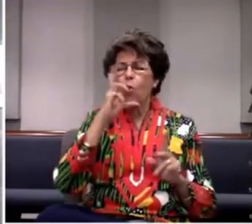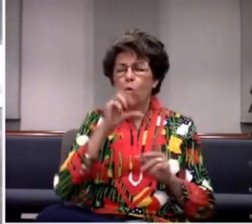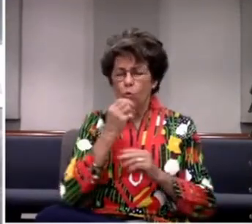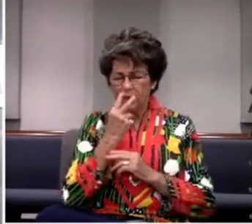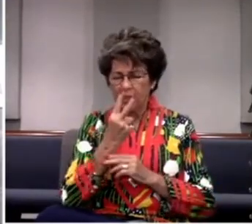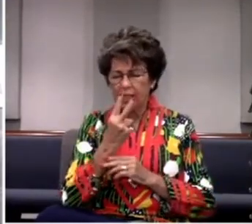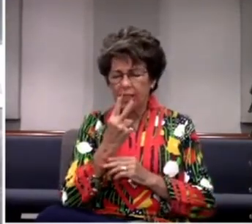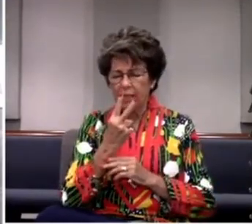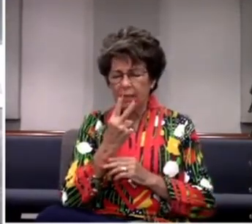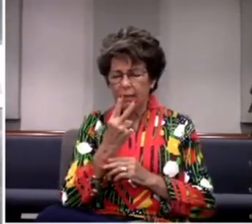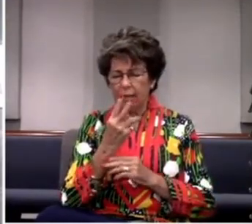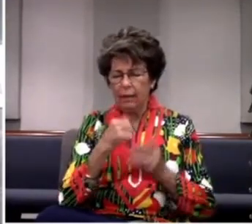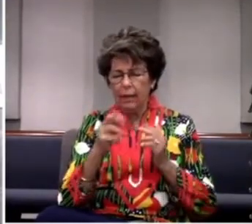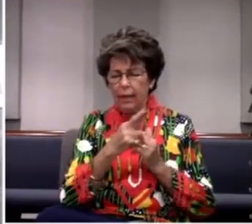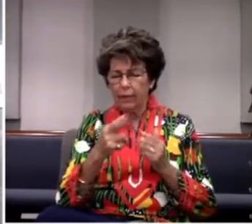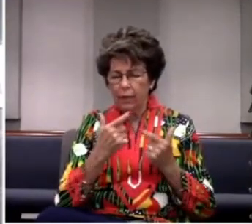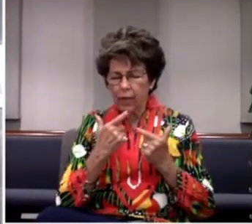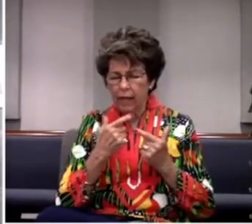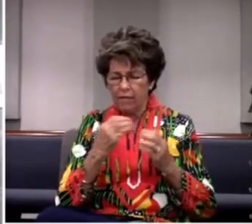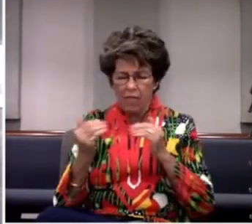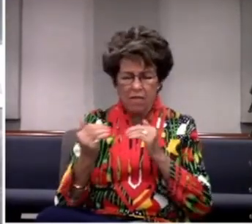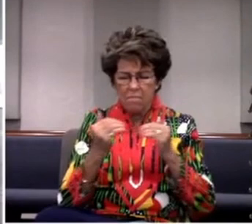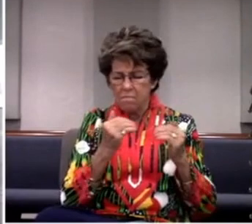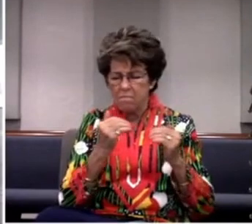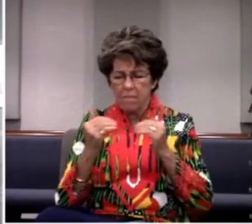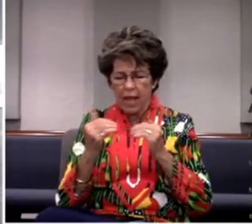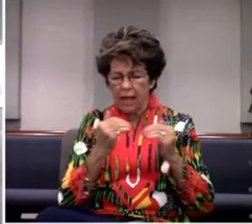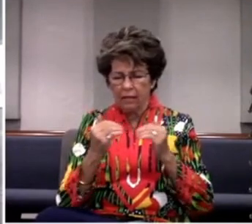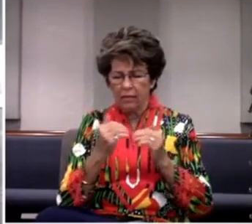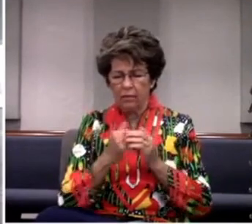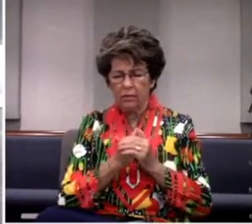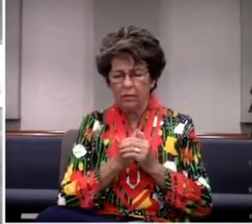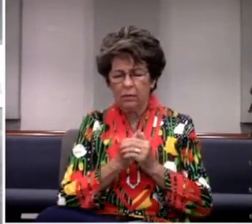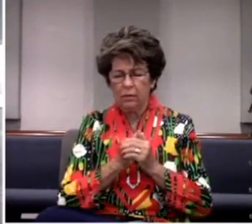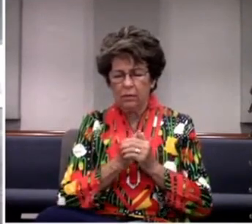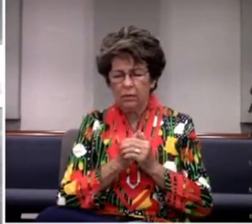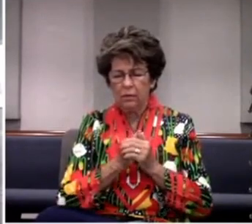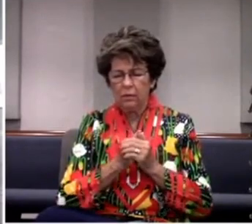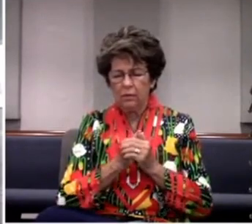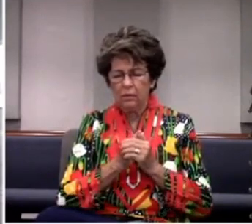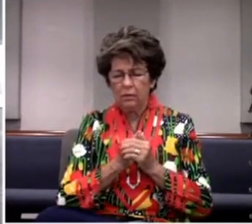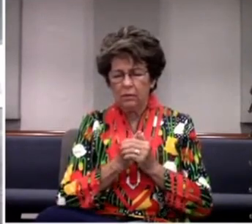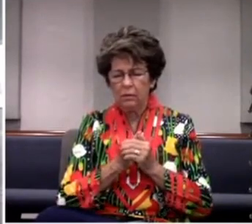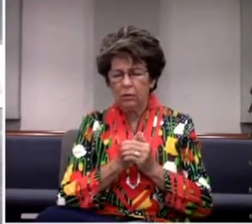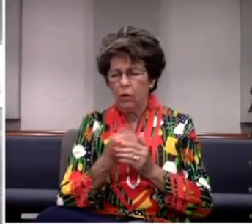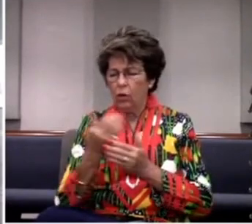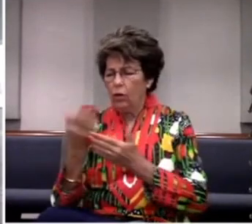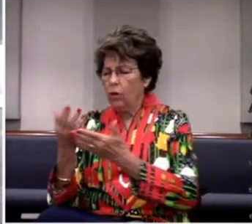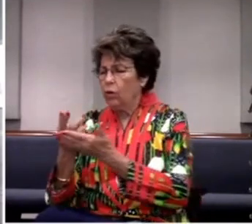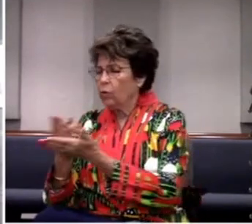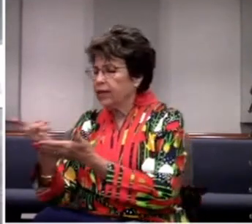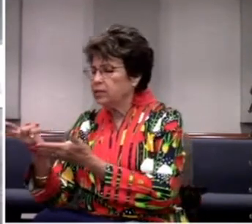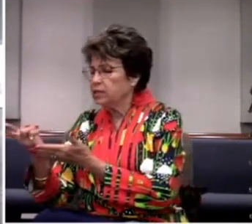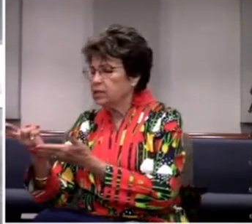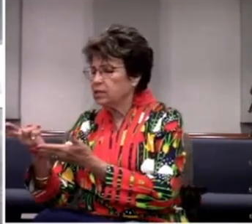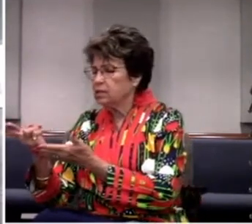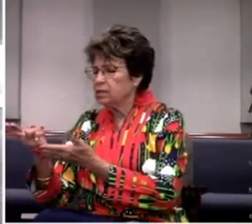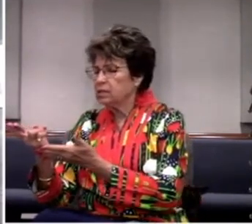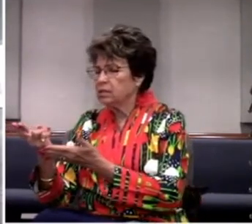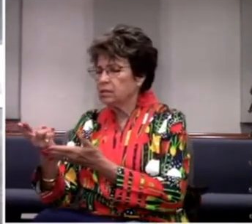would see in their life the battle of the two gods, one for righteousness, one